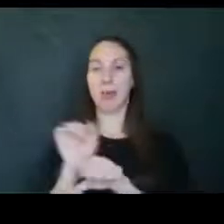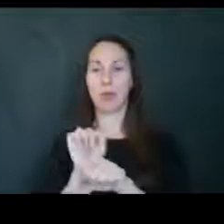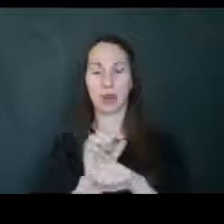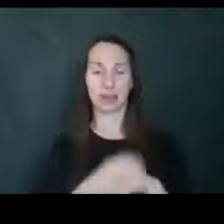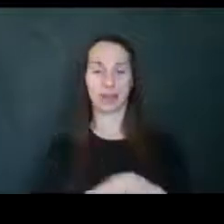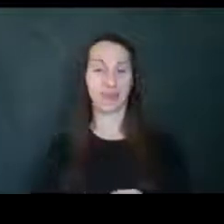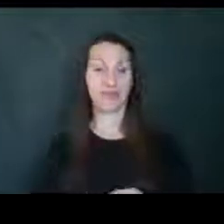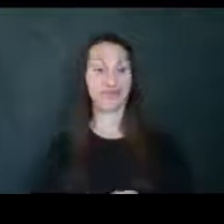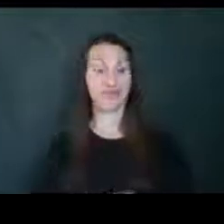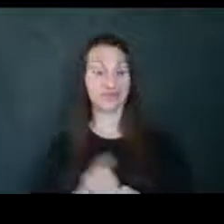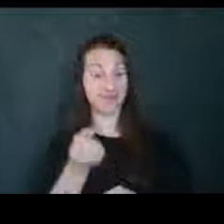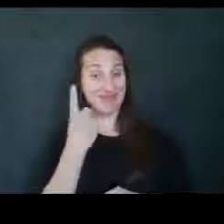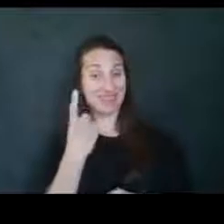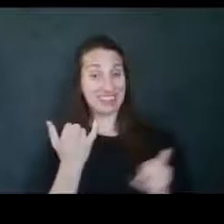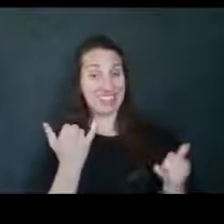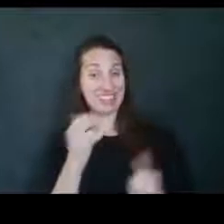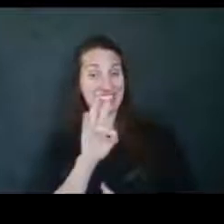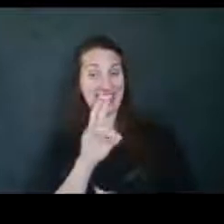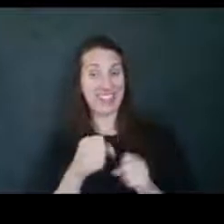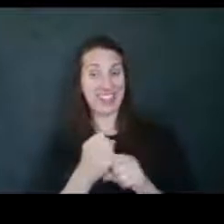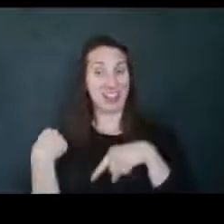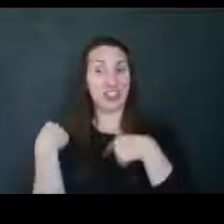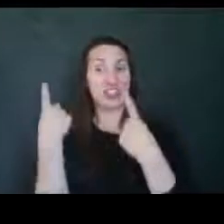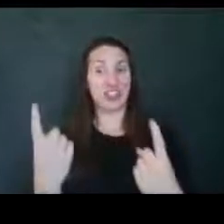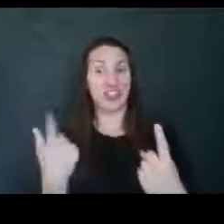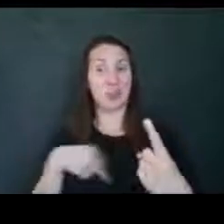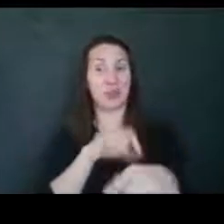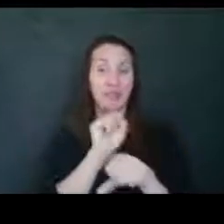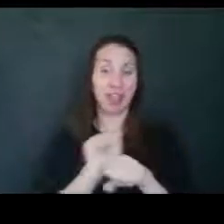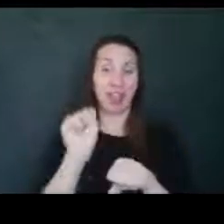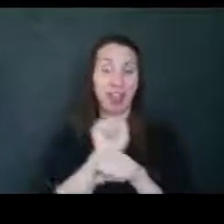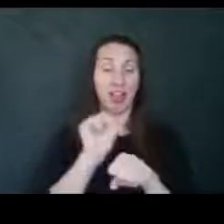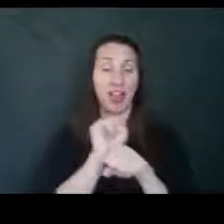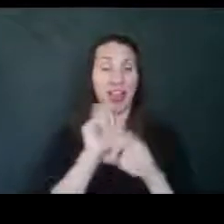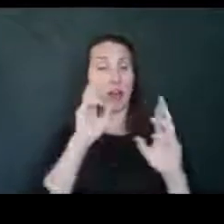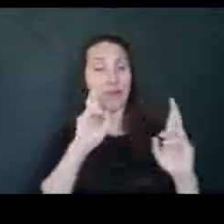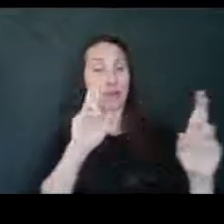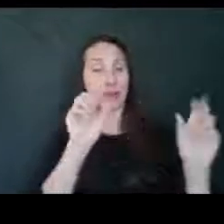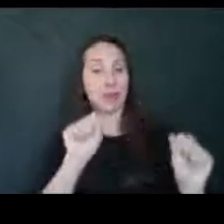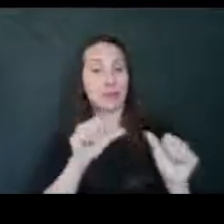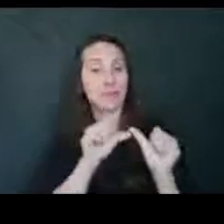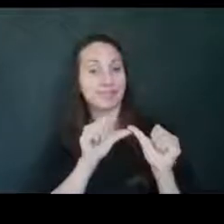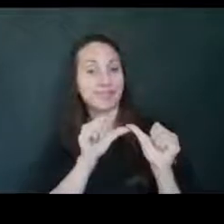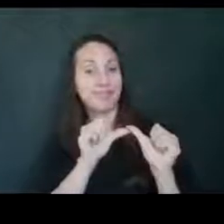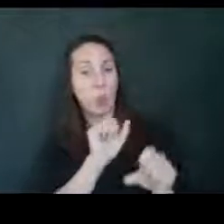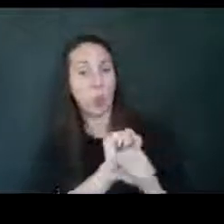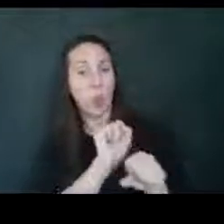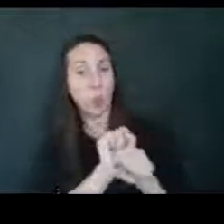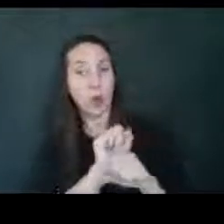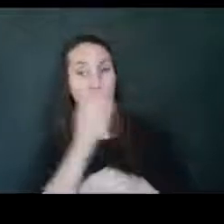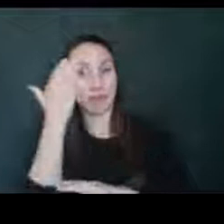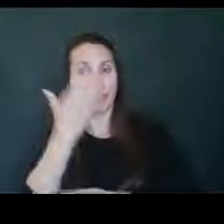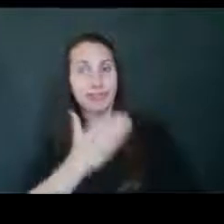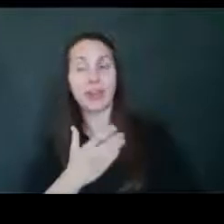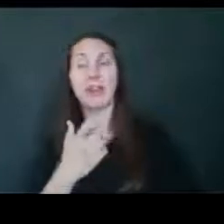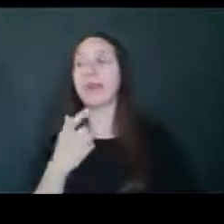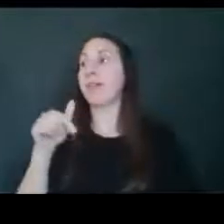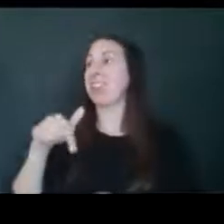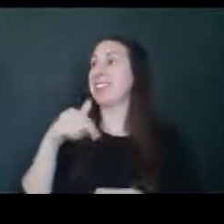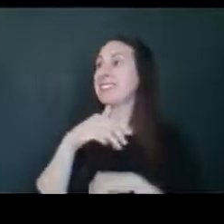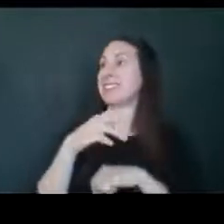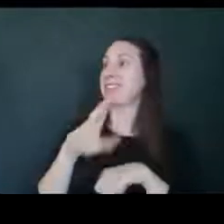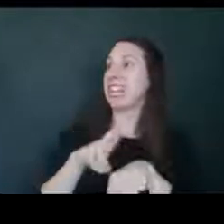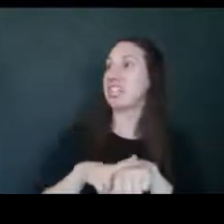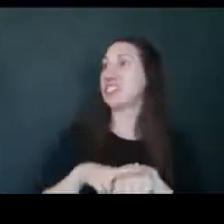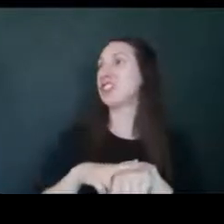year, Respectability continues to be stalwart, prominently in the forefront of our nation and beyond, as